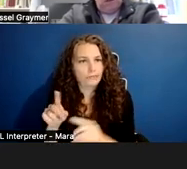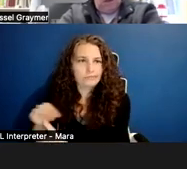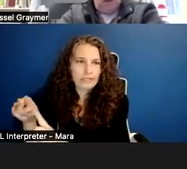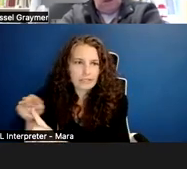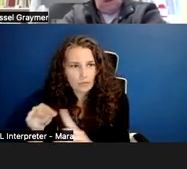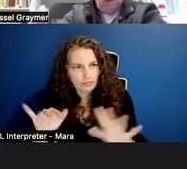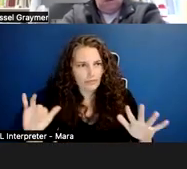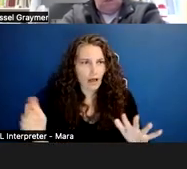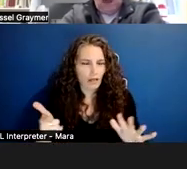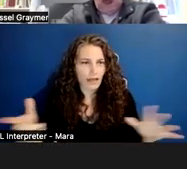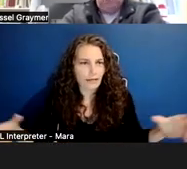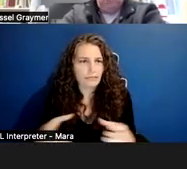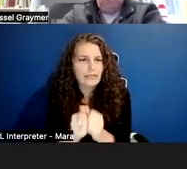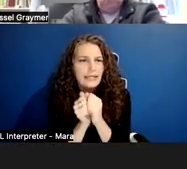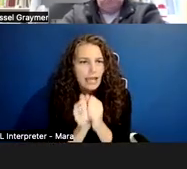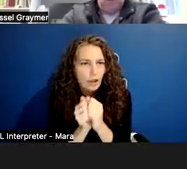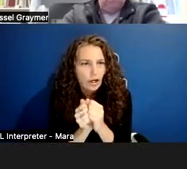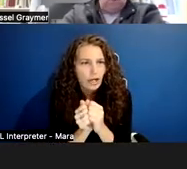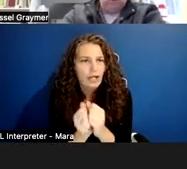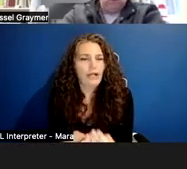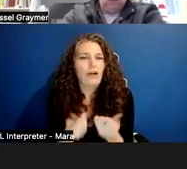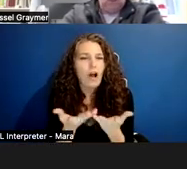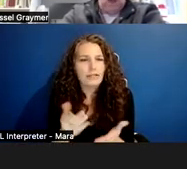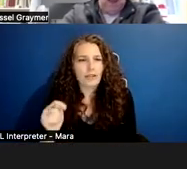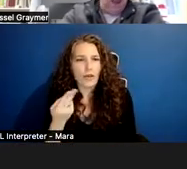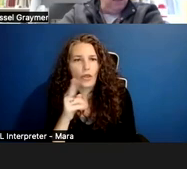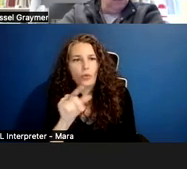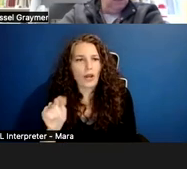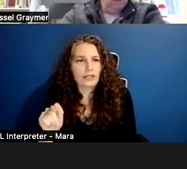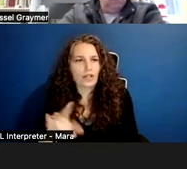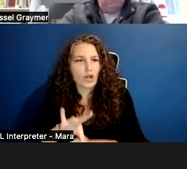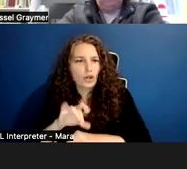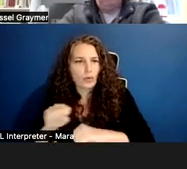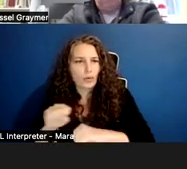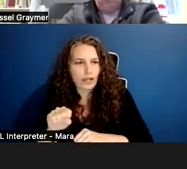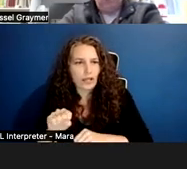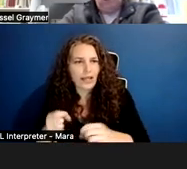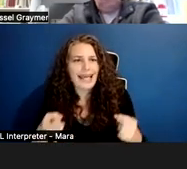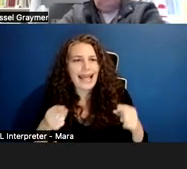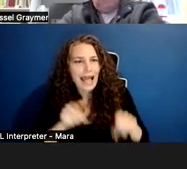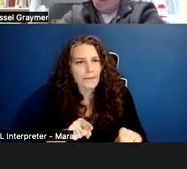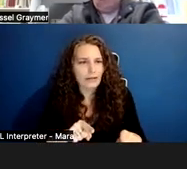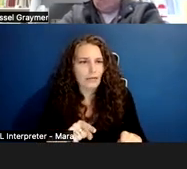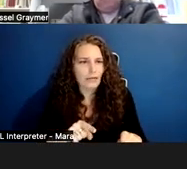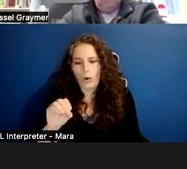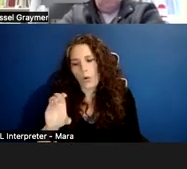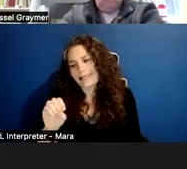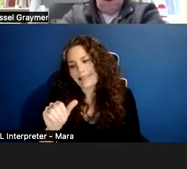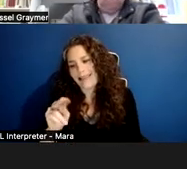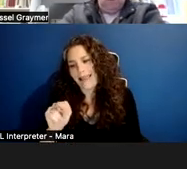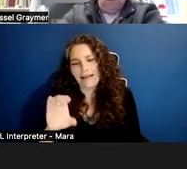earthquake that happened on the oceanic fault and the compression that